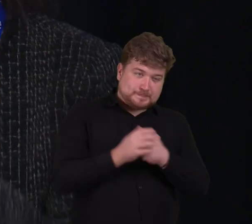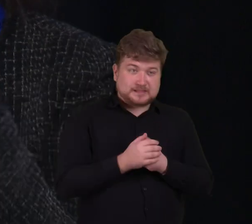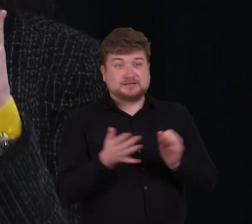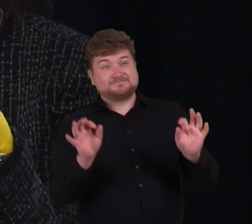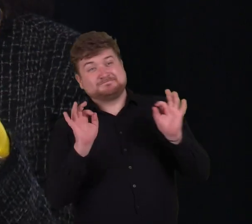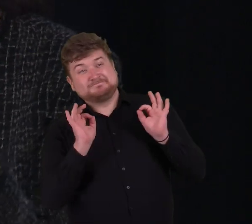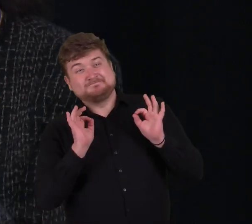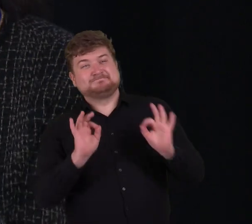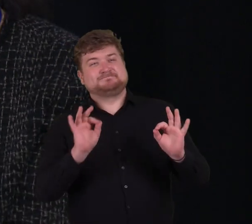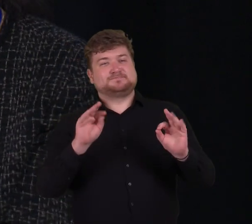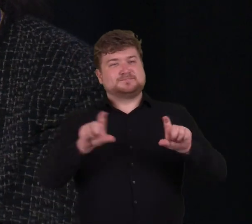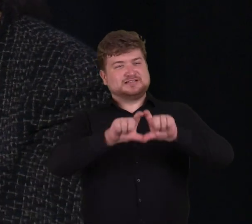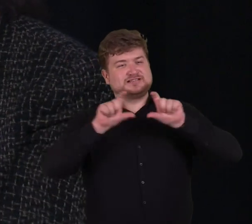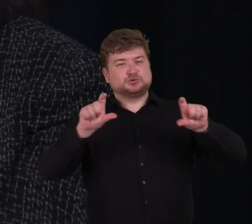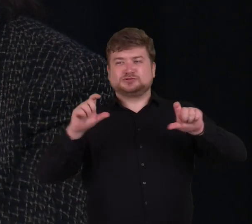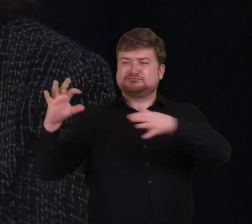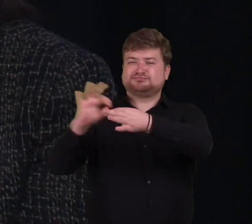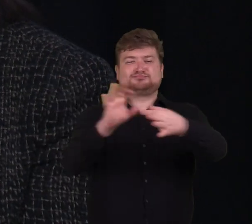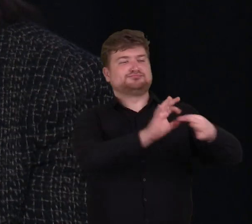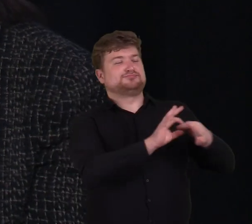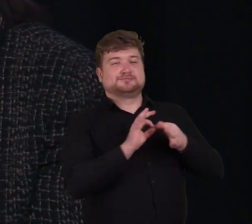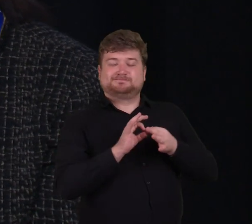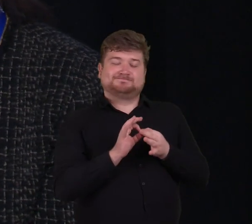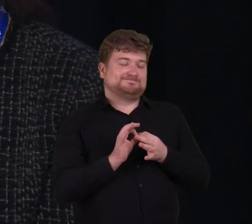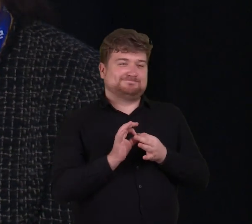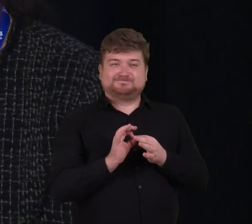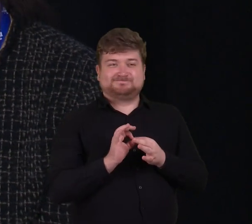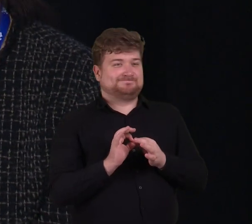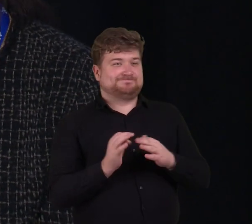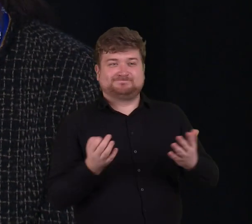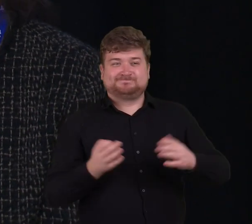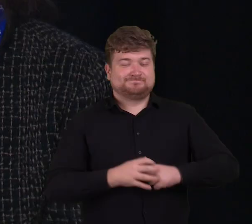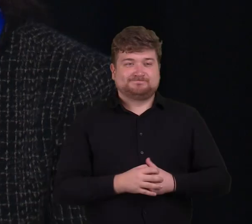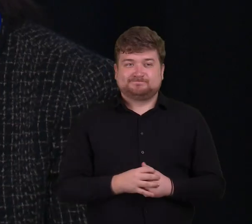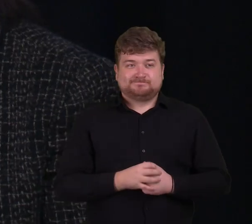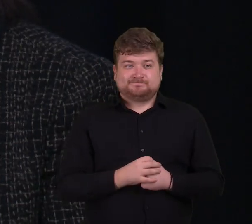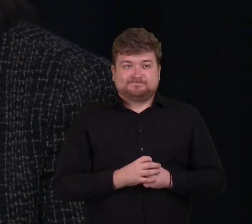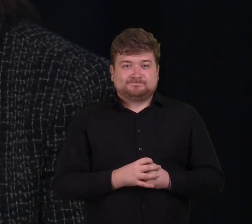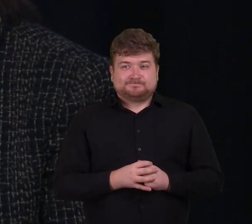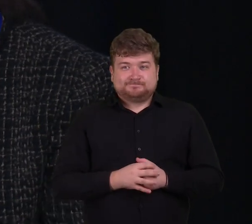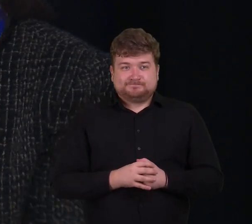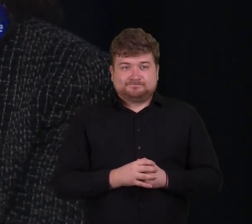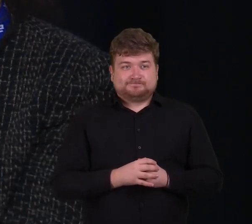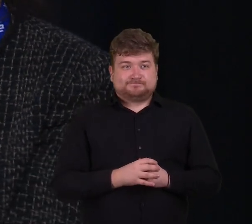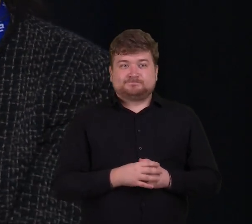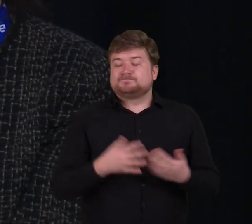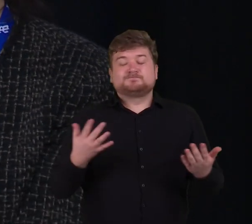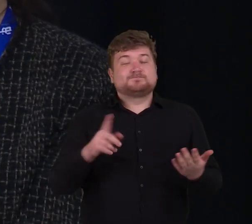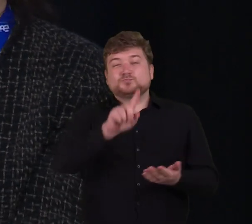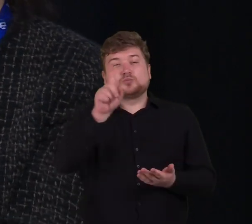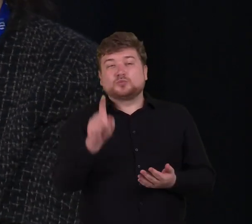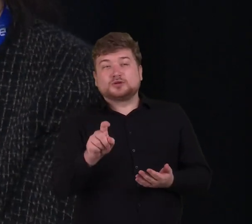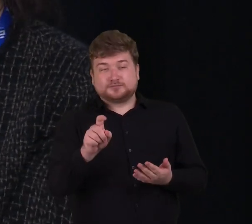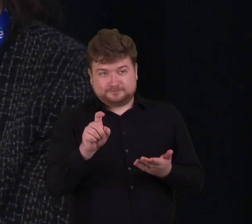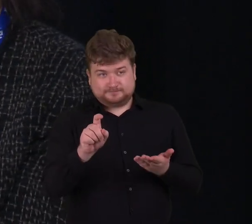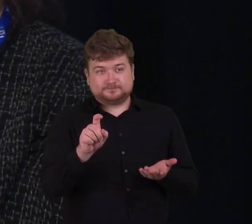the big issues of European cohesion policy are the same in France. Mm-hmm. So I would